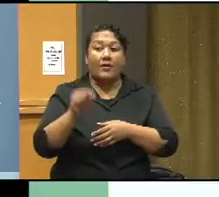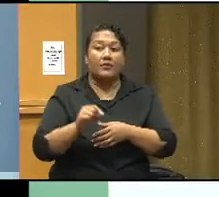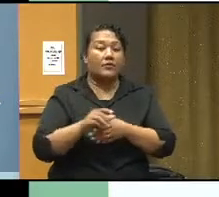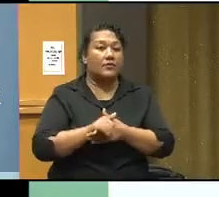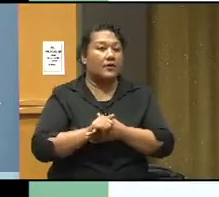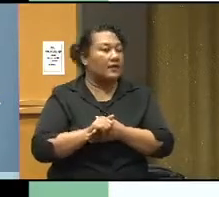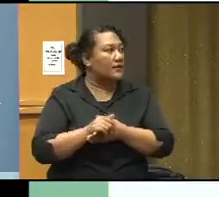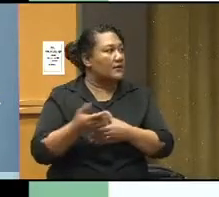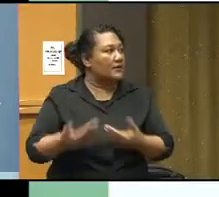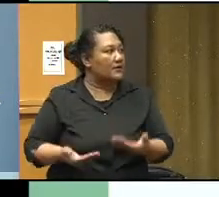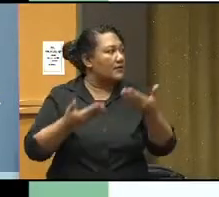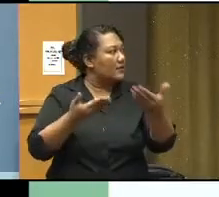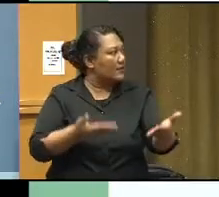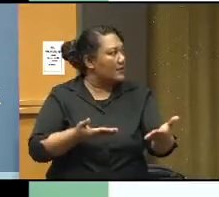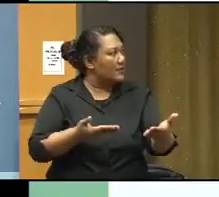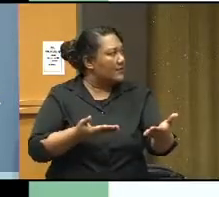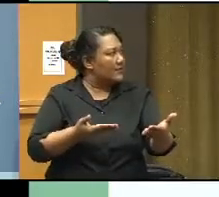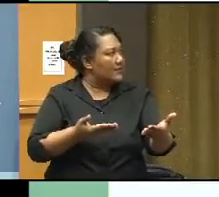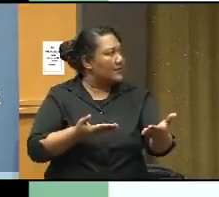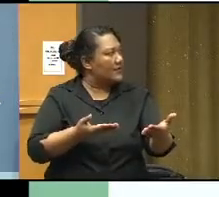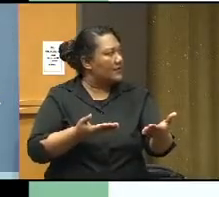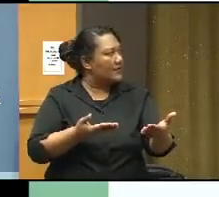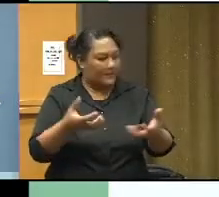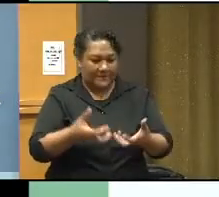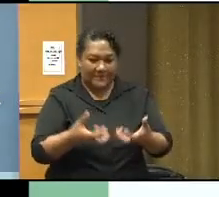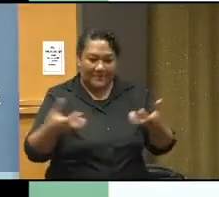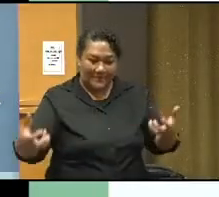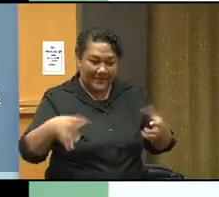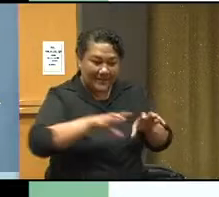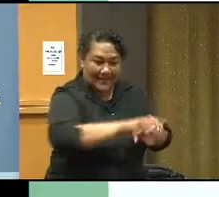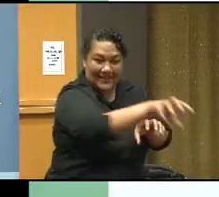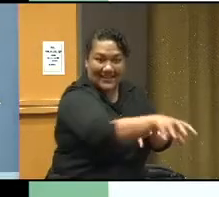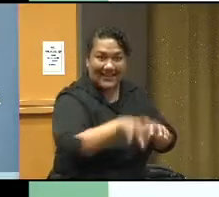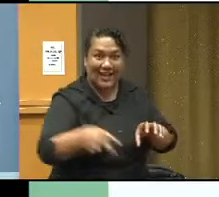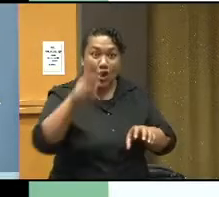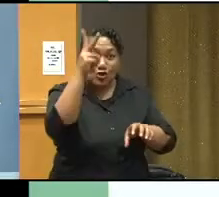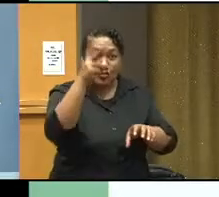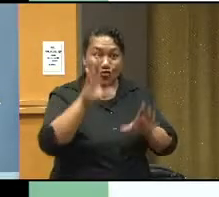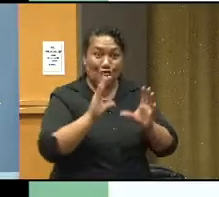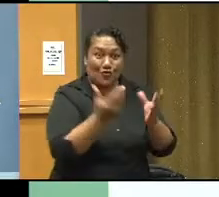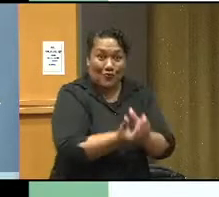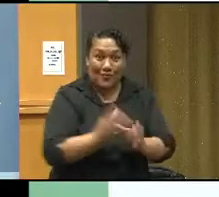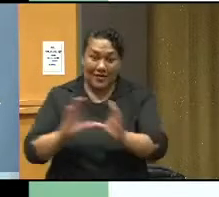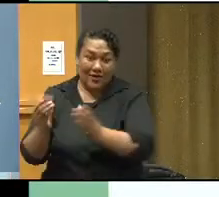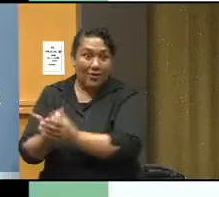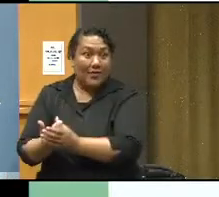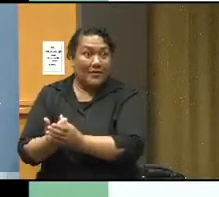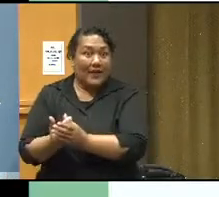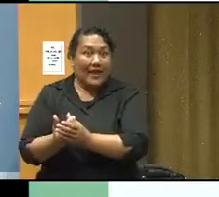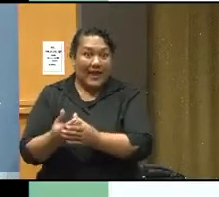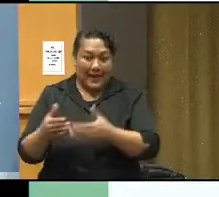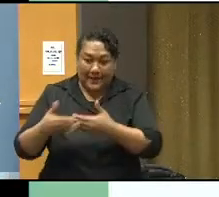mock exercise. So I divide the groups of people into two groups. One group representing the management,